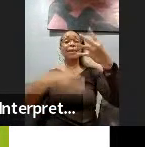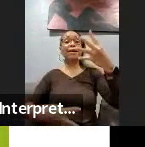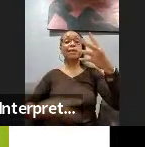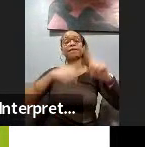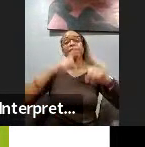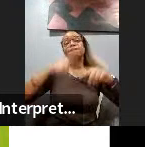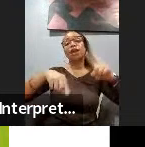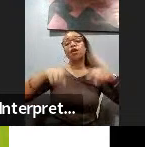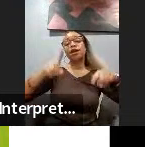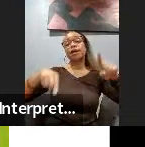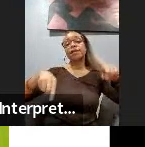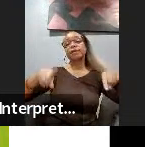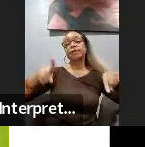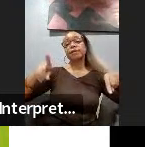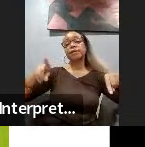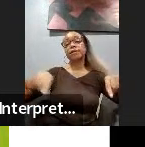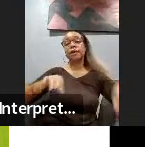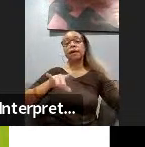various